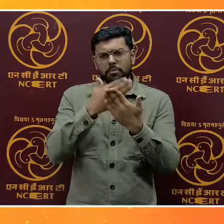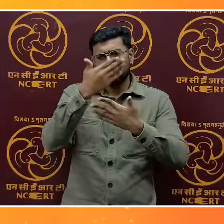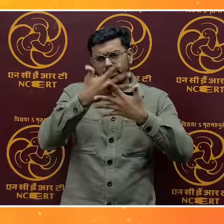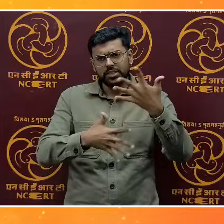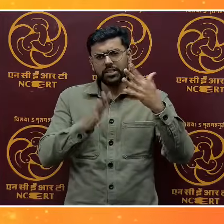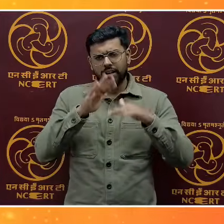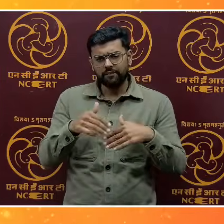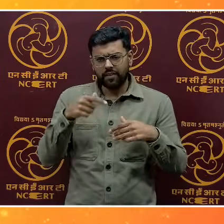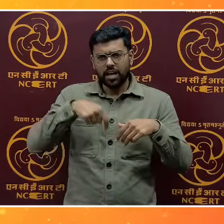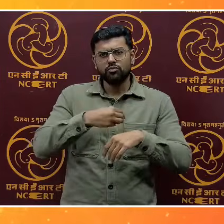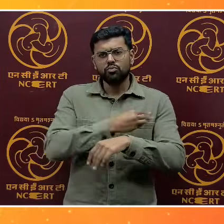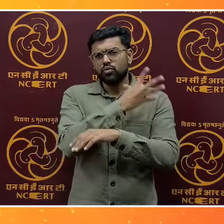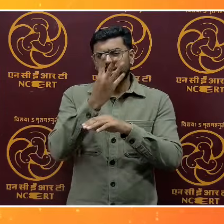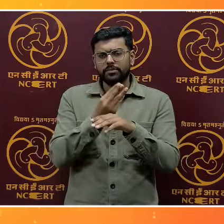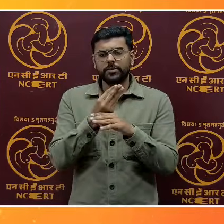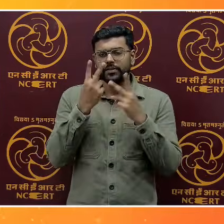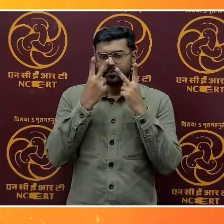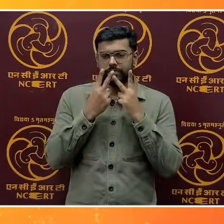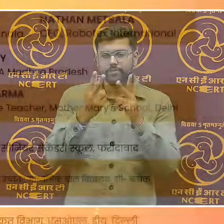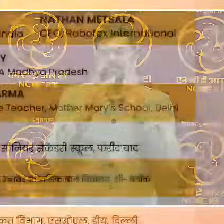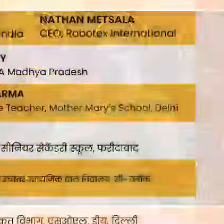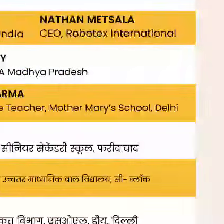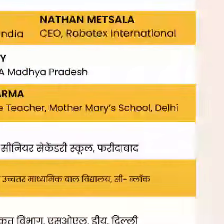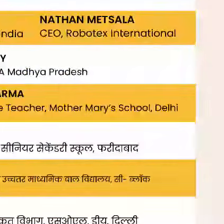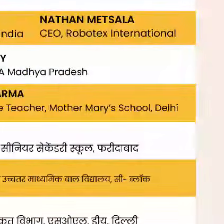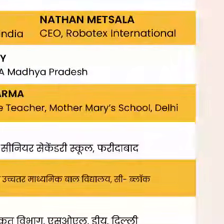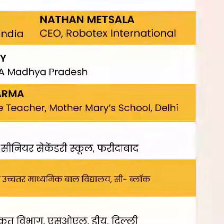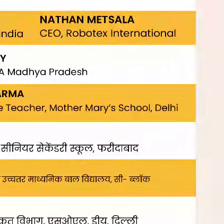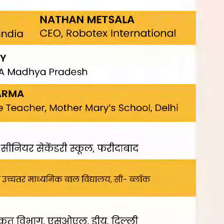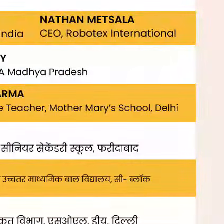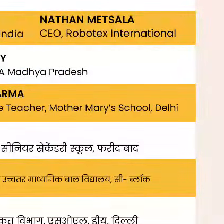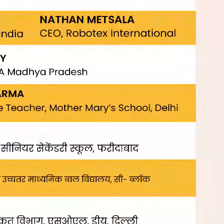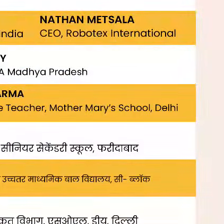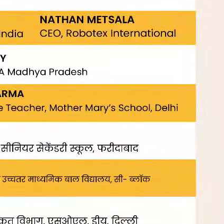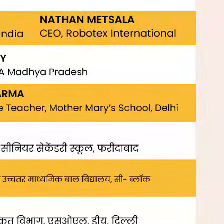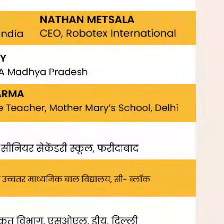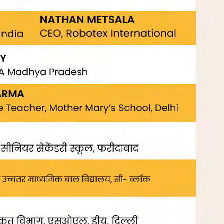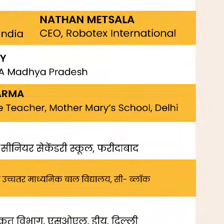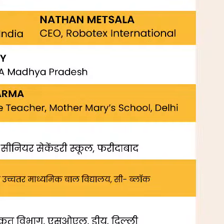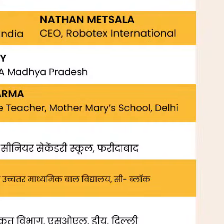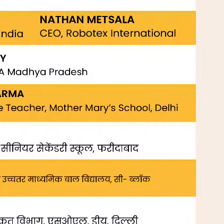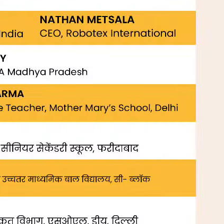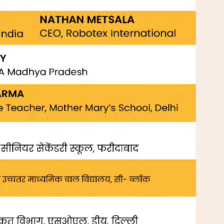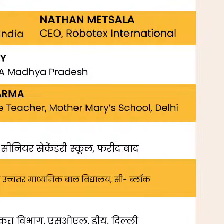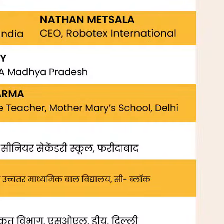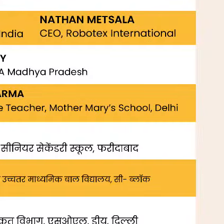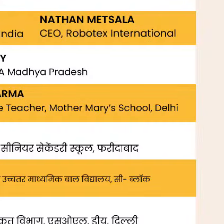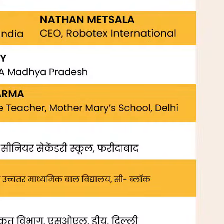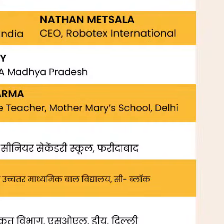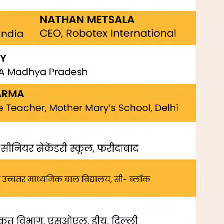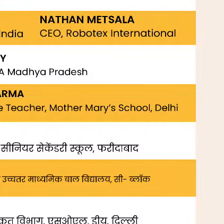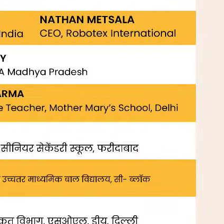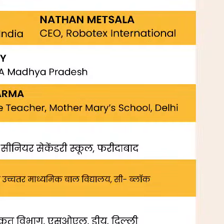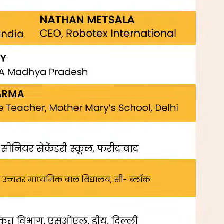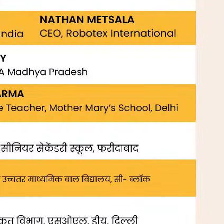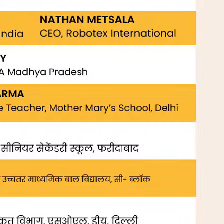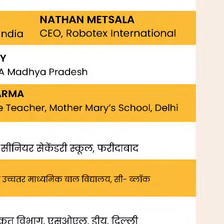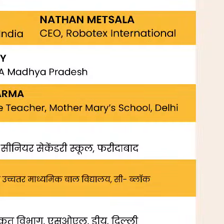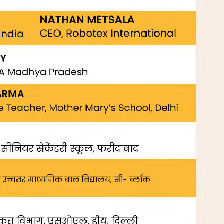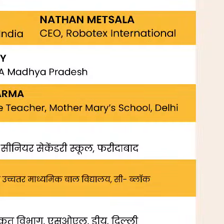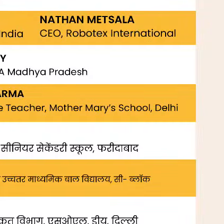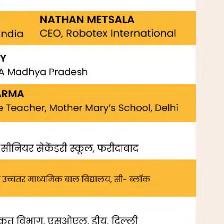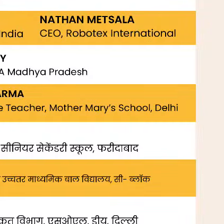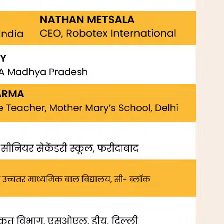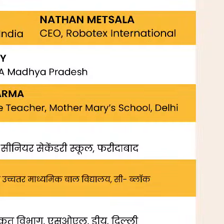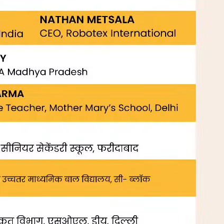programs lined up for all of you. Let me just show you a schedule that we have. The next program that you are going to watch